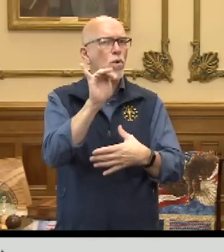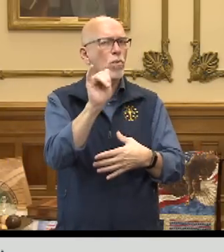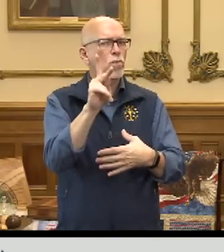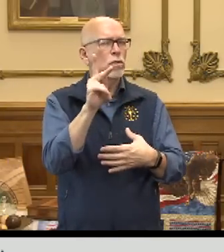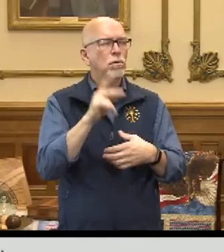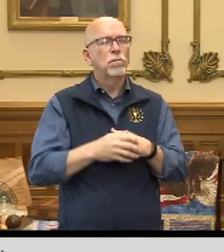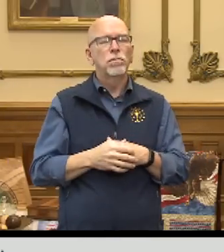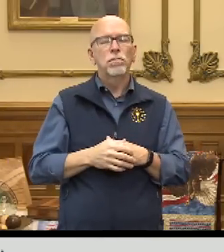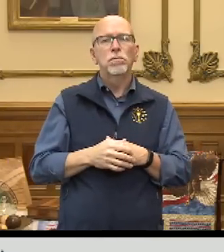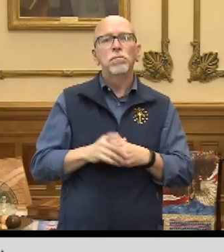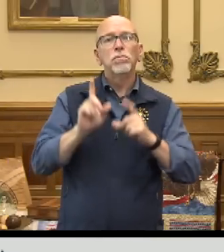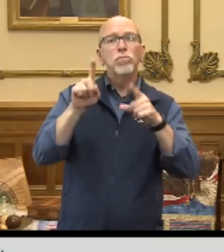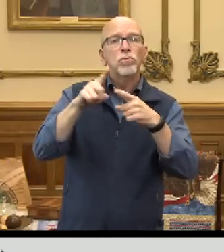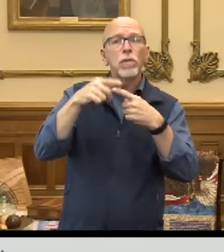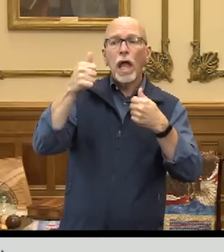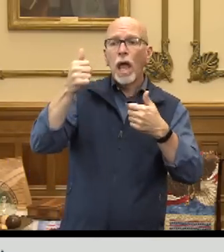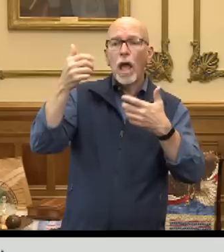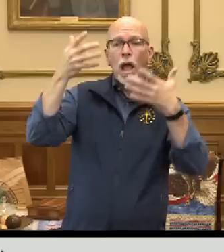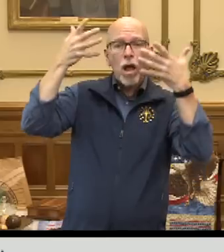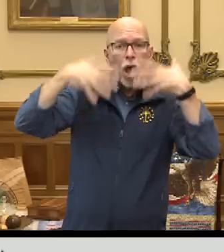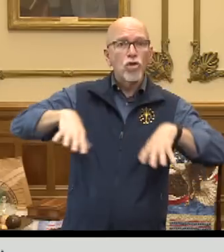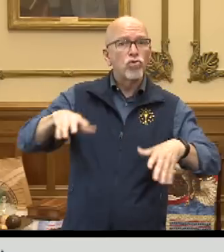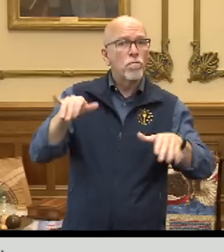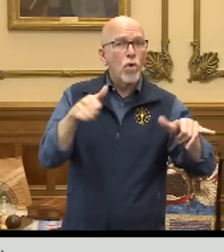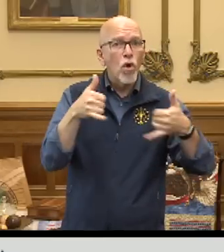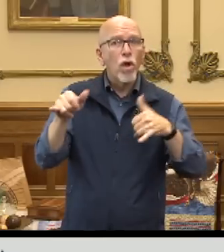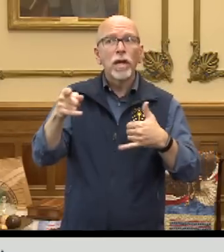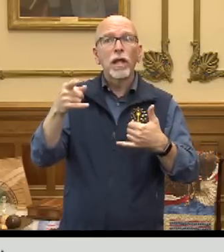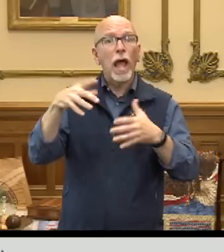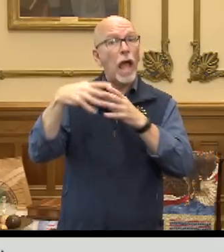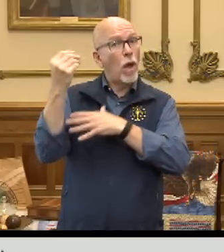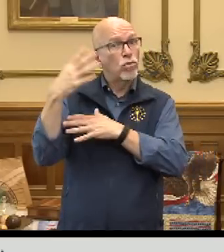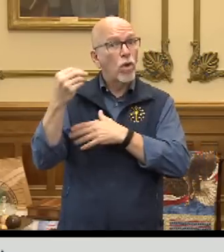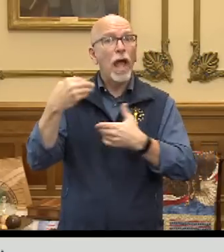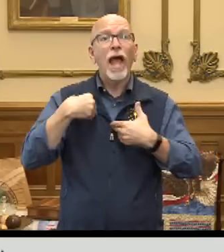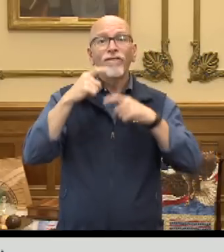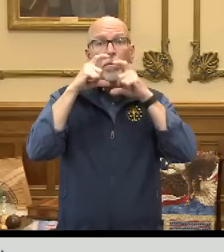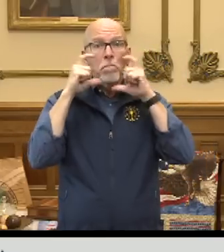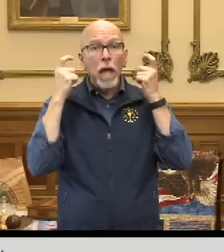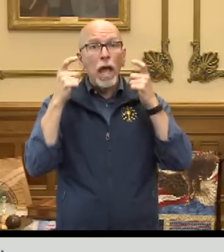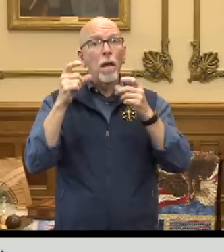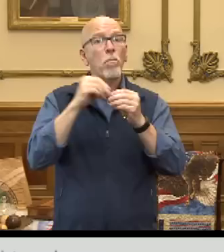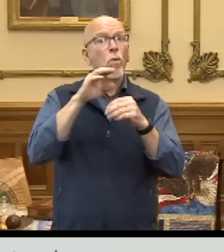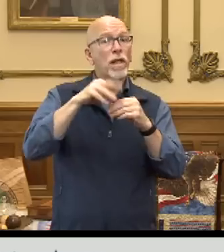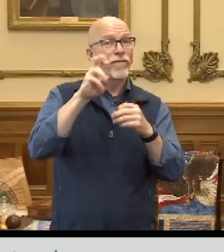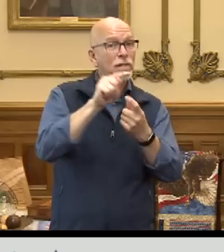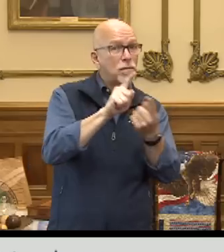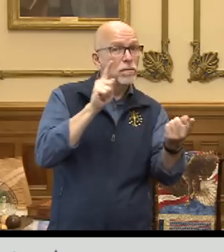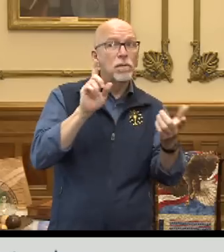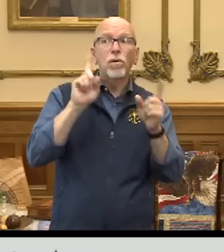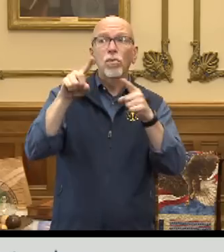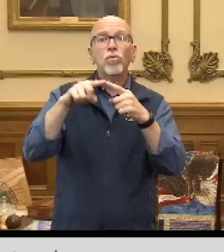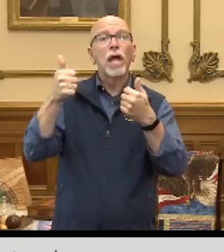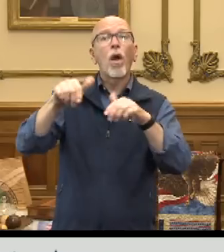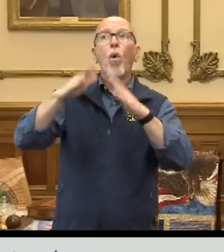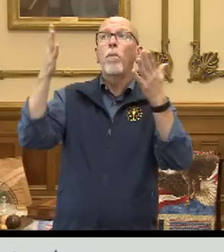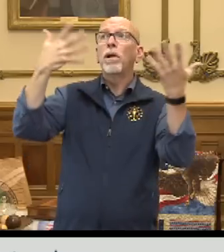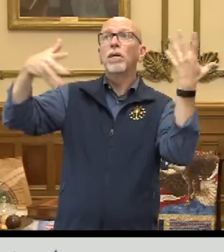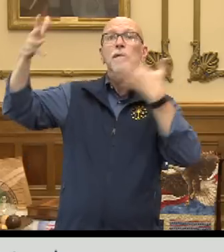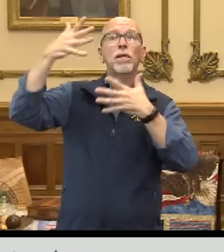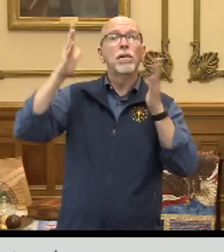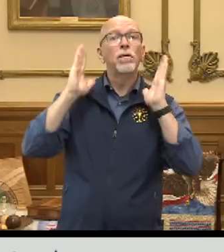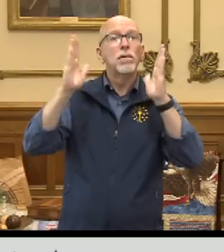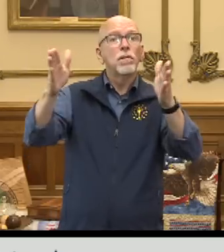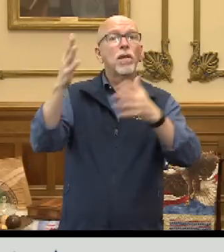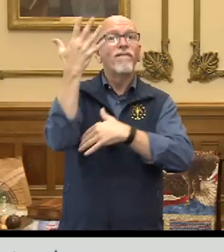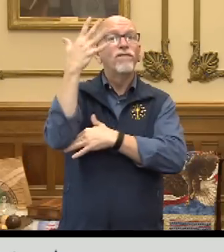activity. Attending a costume party outdoors where people are wearing protective masks and staying more than 6 feet apart, going to an open-air one-way walk through